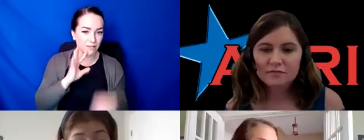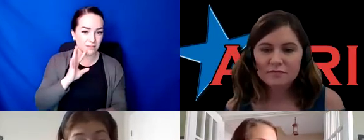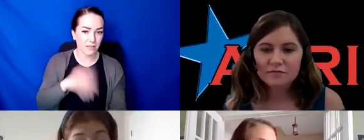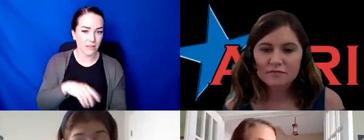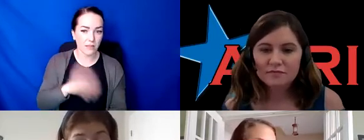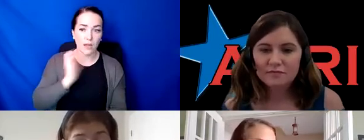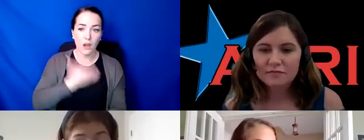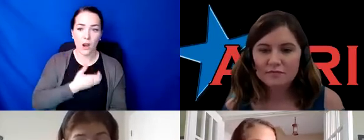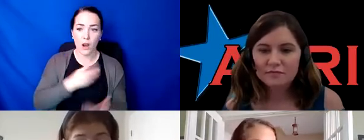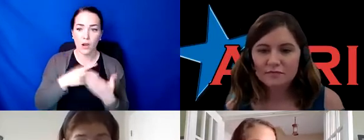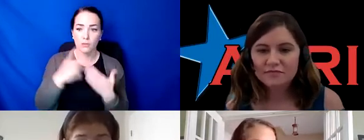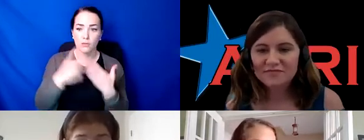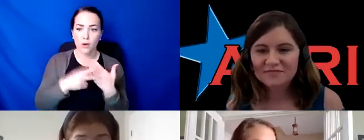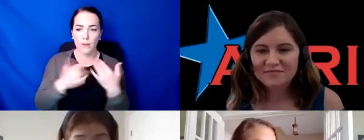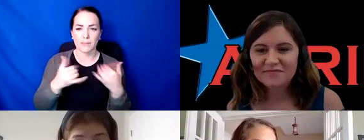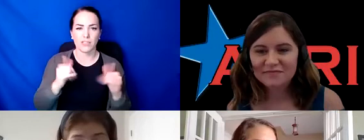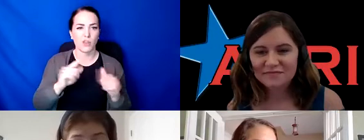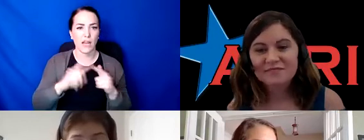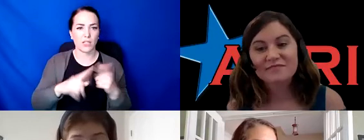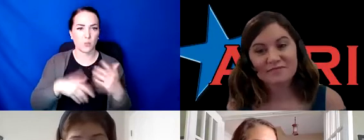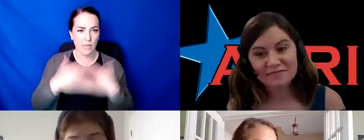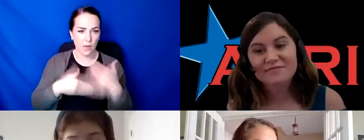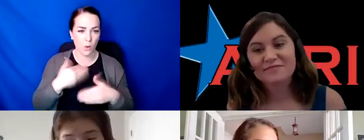Our program, we're still trying to get it going in